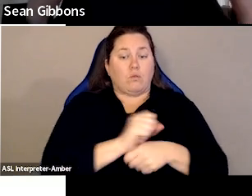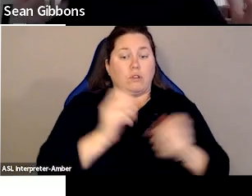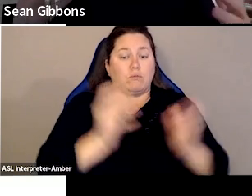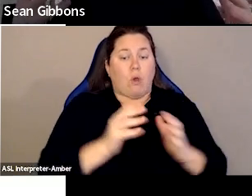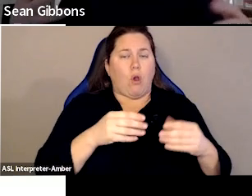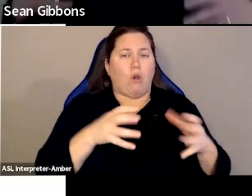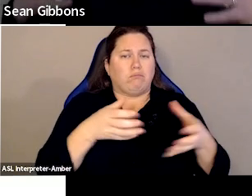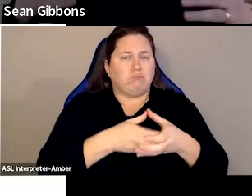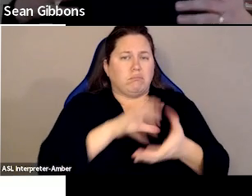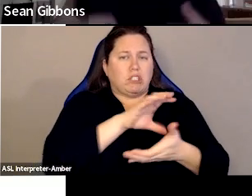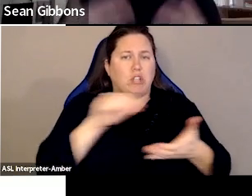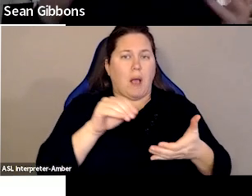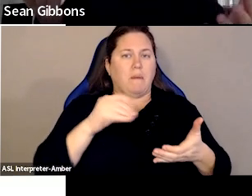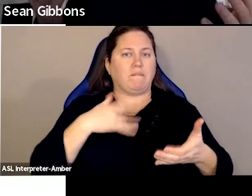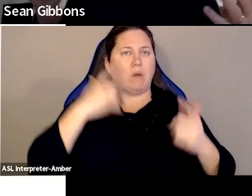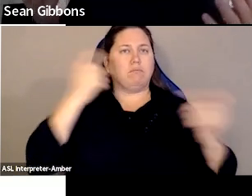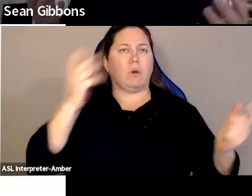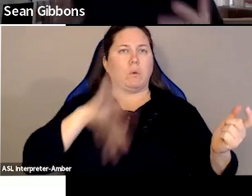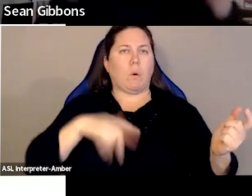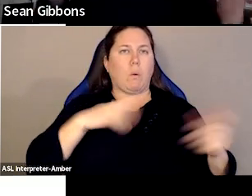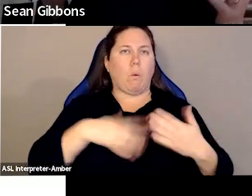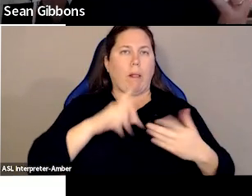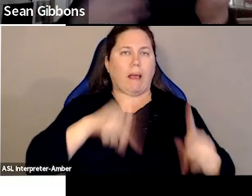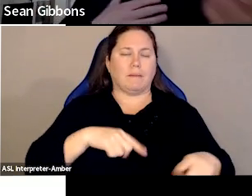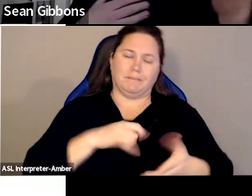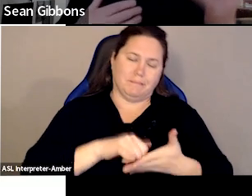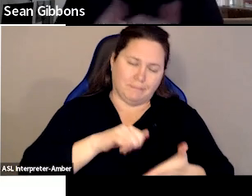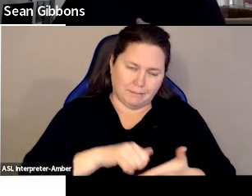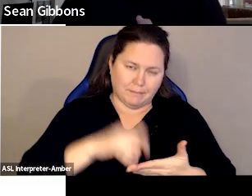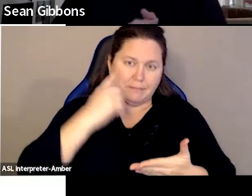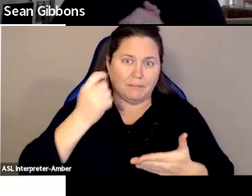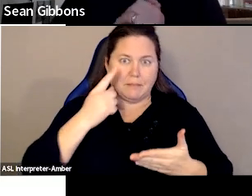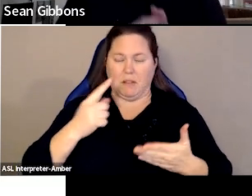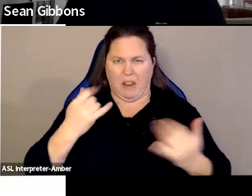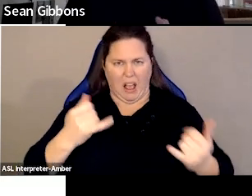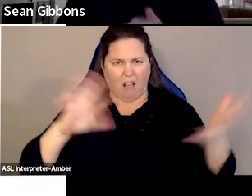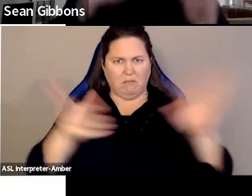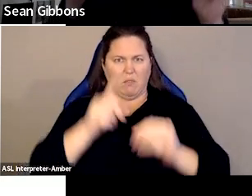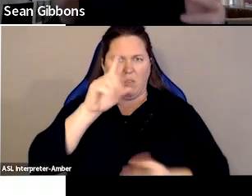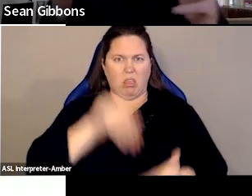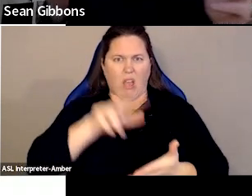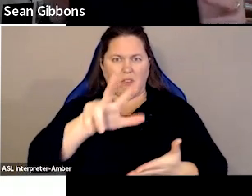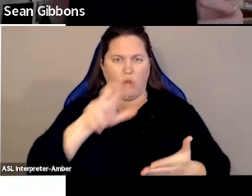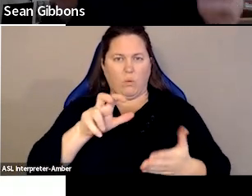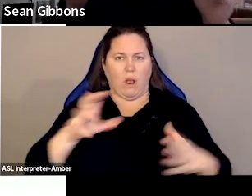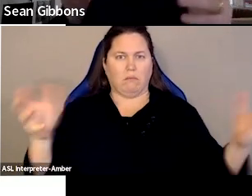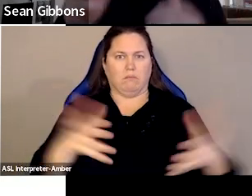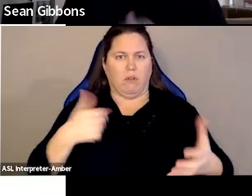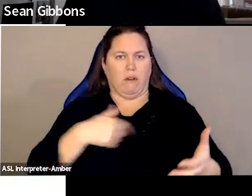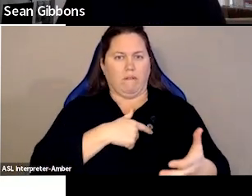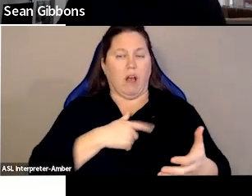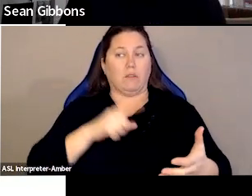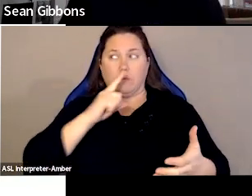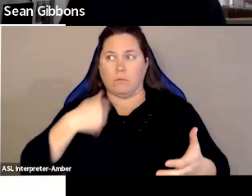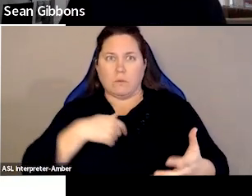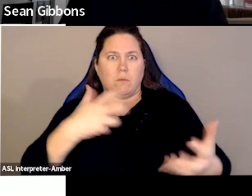think we know all the answers, and yet, of course, you can't, right? But you come with a posse. There's 1,300 of us on the other side of this who are happy and want to see you succeed, can help you